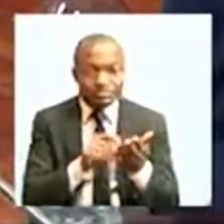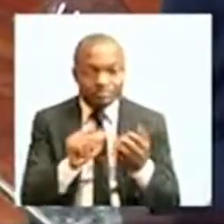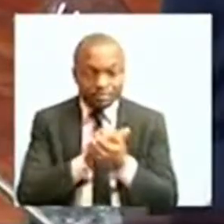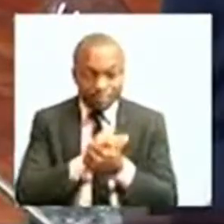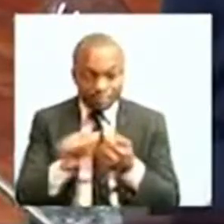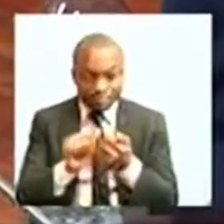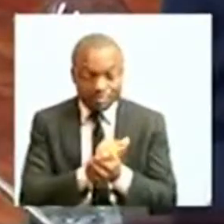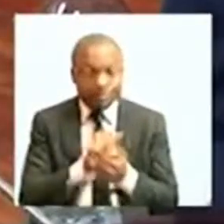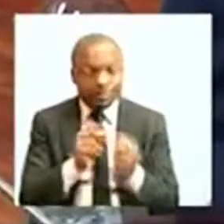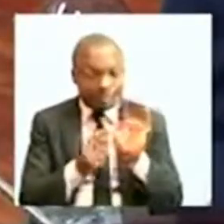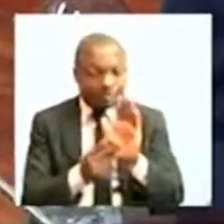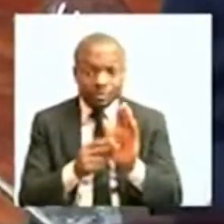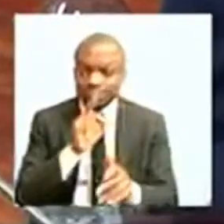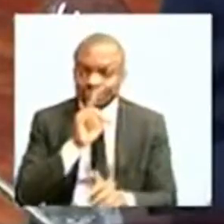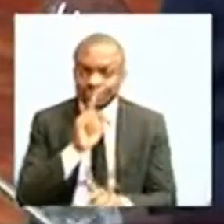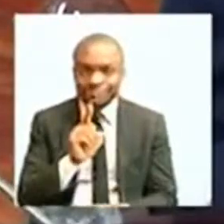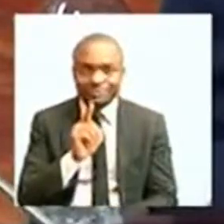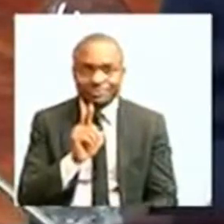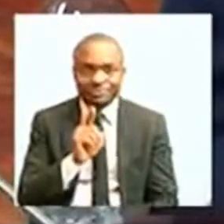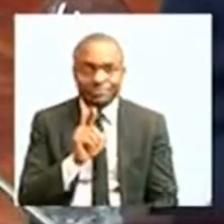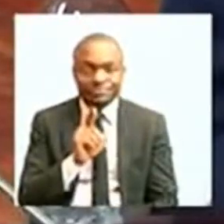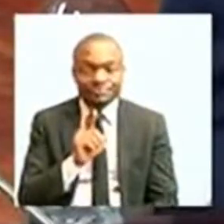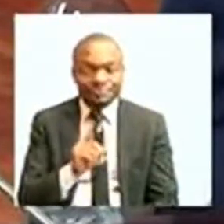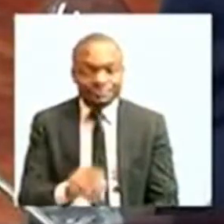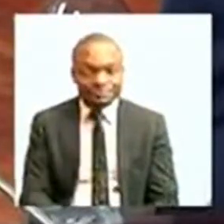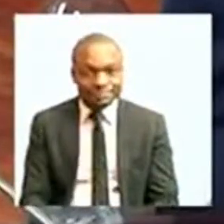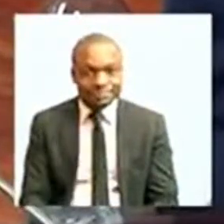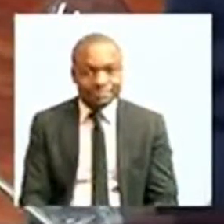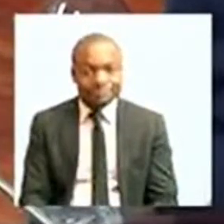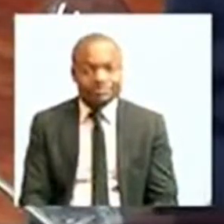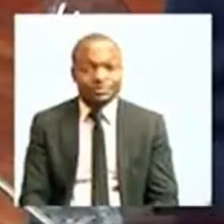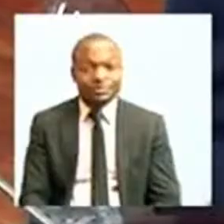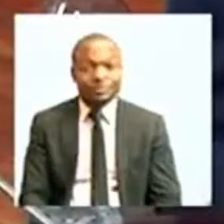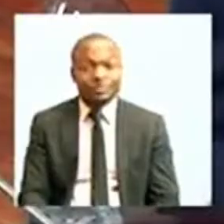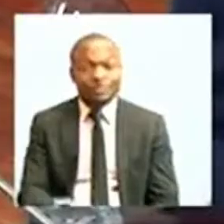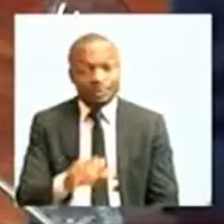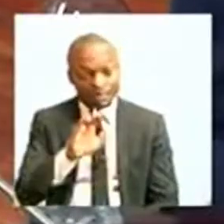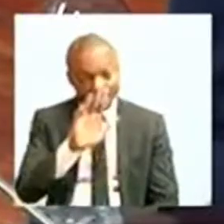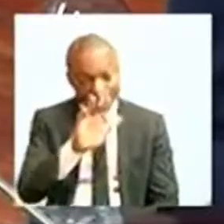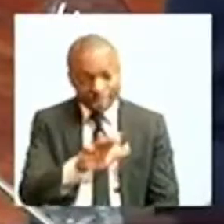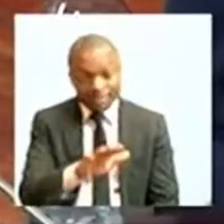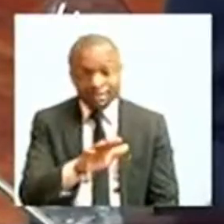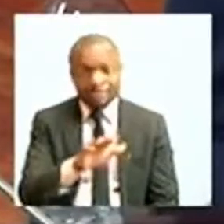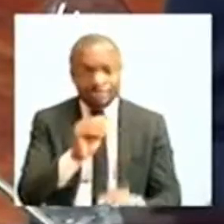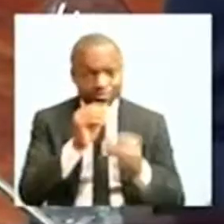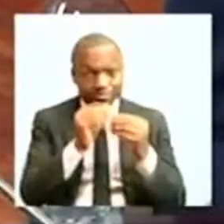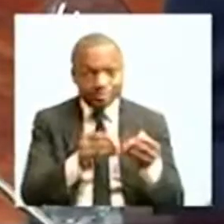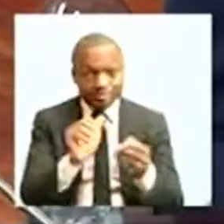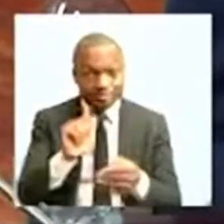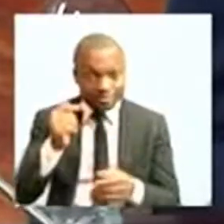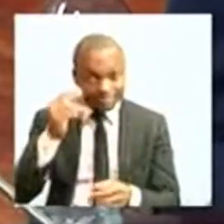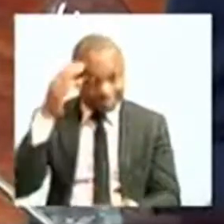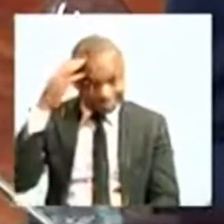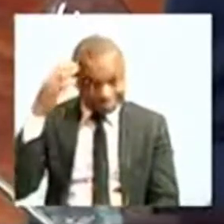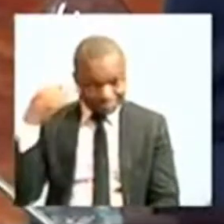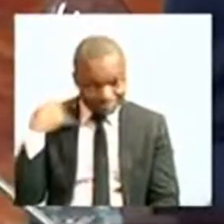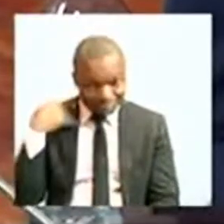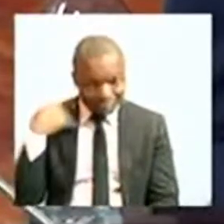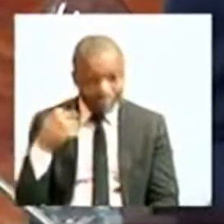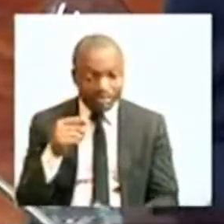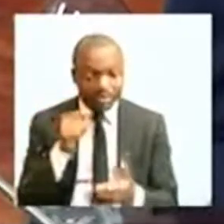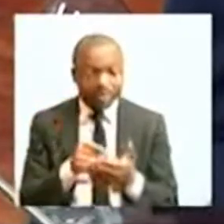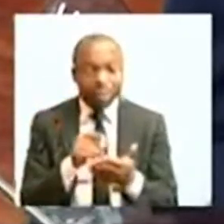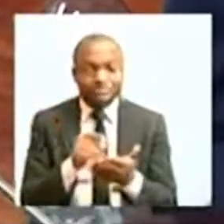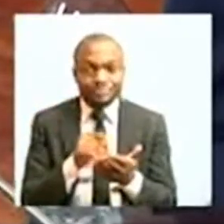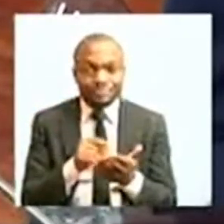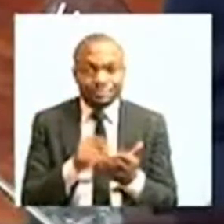and indicate indeed that it's a standard contract that is cleared through Attorney General's office. And this